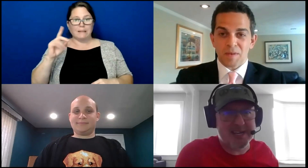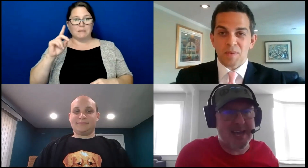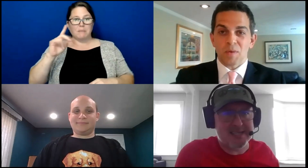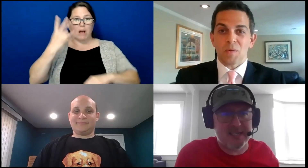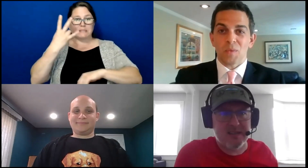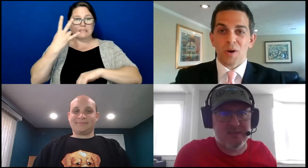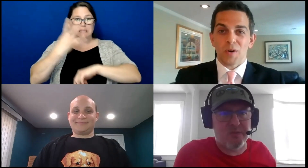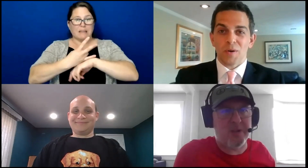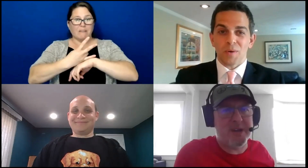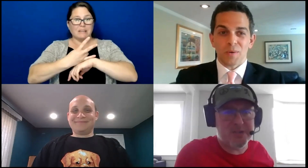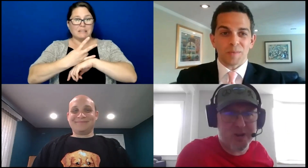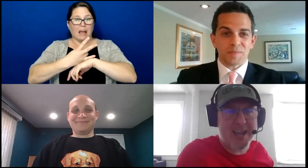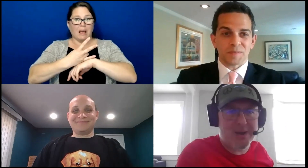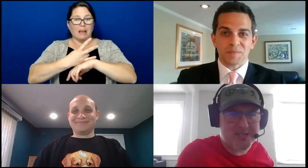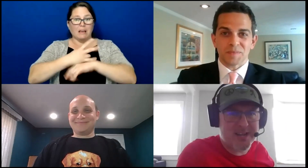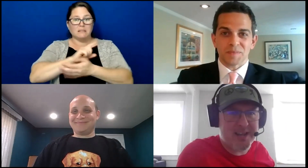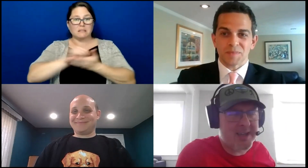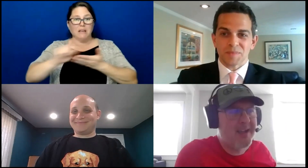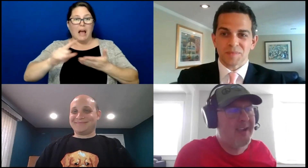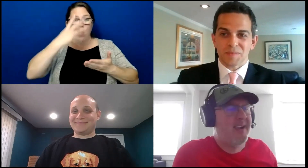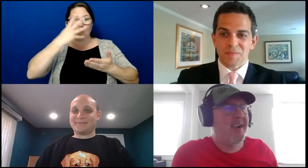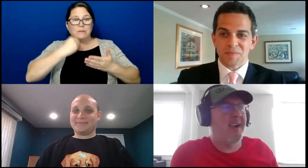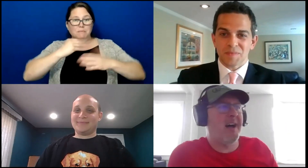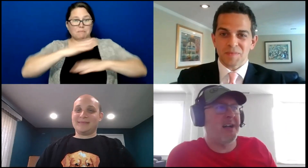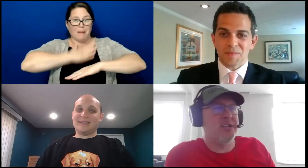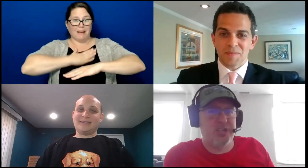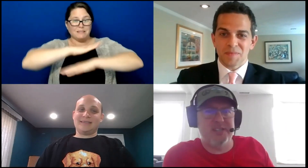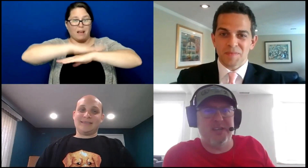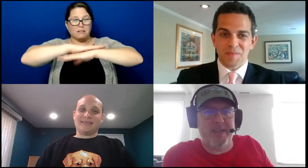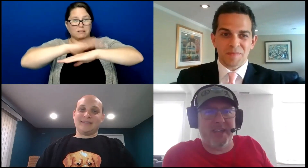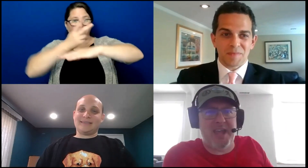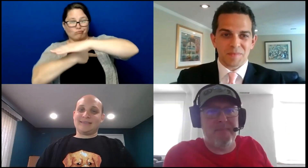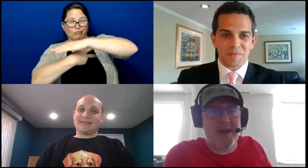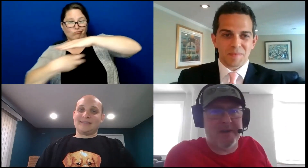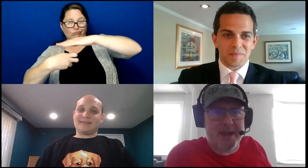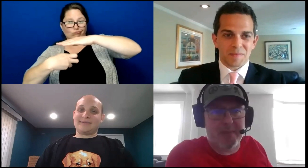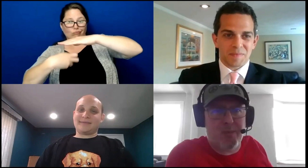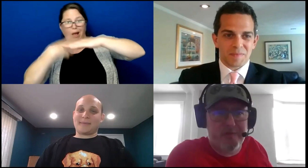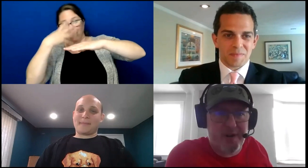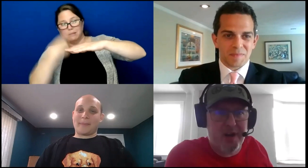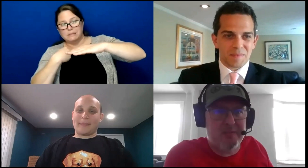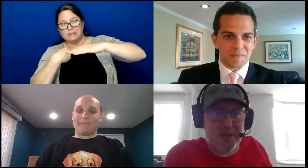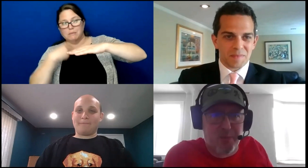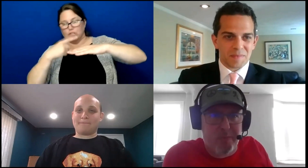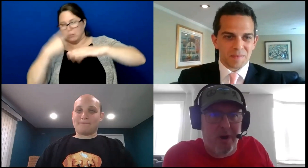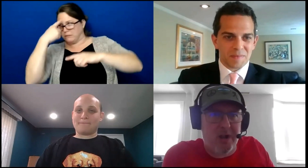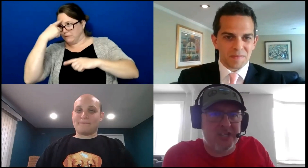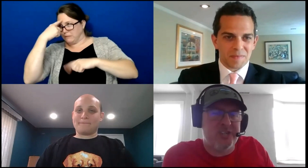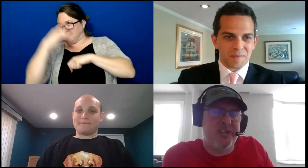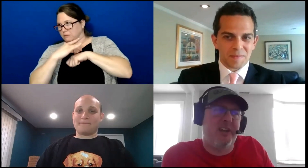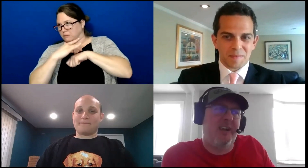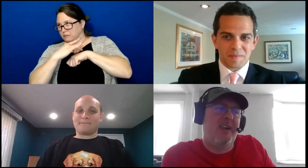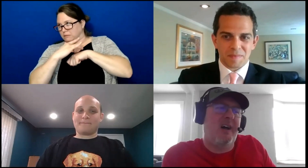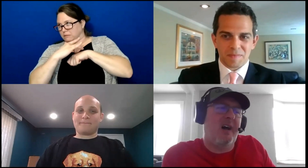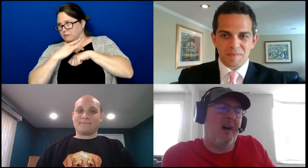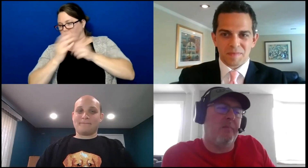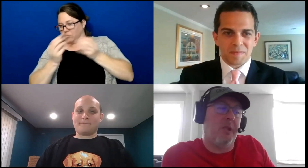under my desk, work about 20 hours a day, just to make the game better, make it more fun, make it more